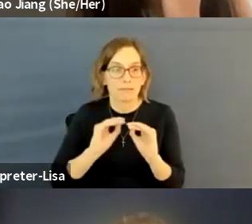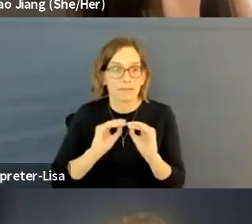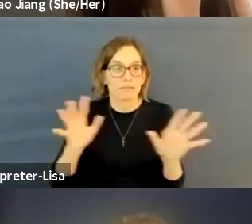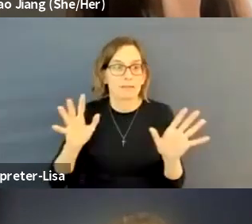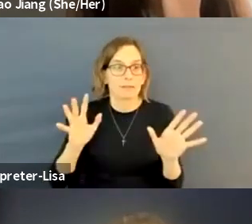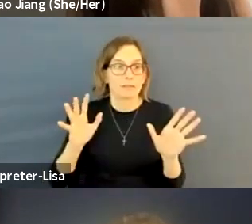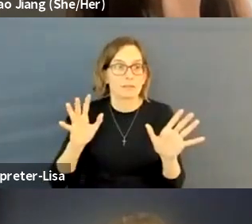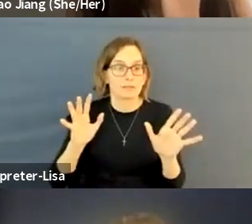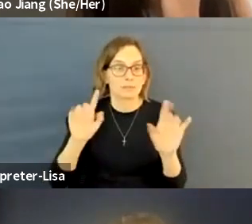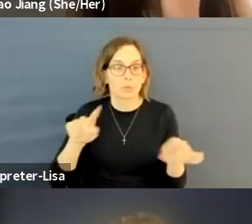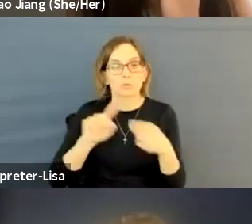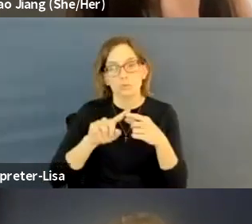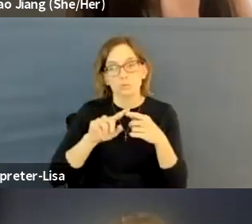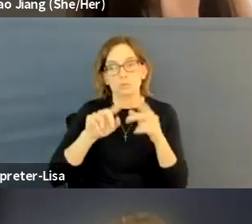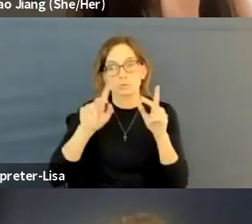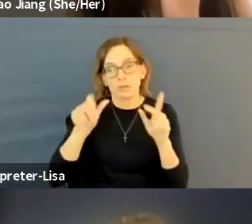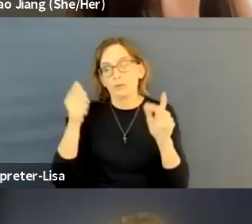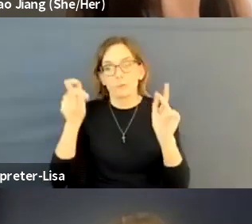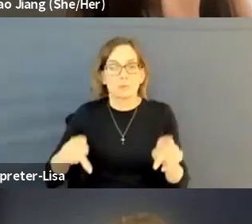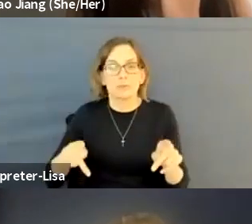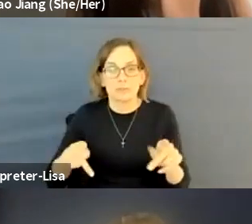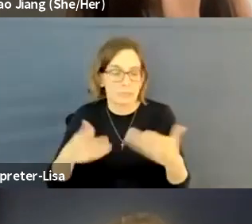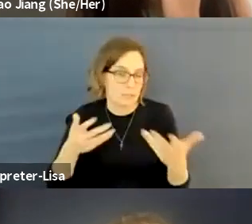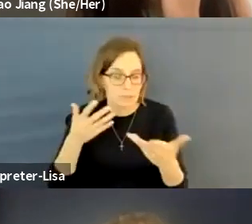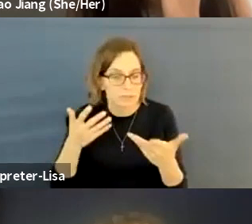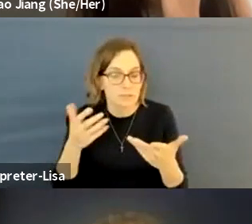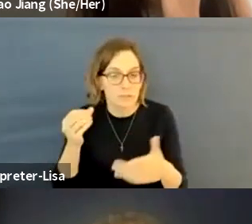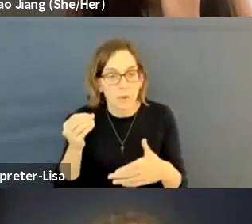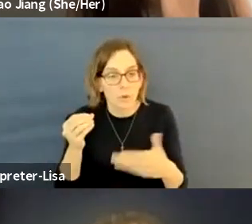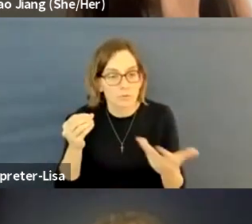So I think it's another